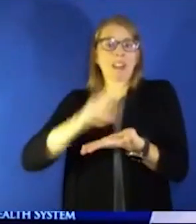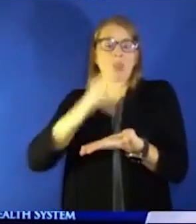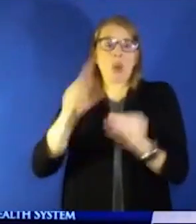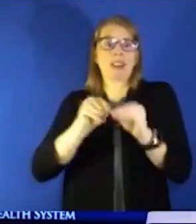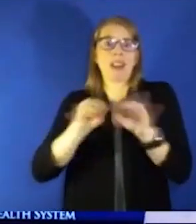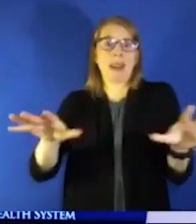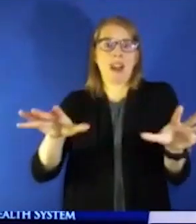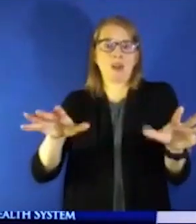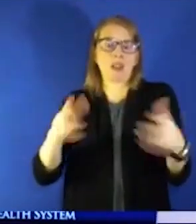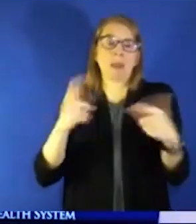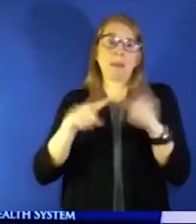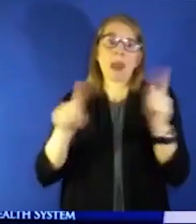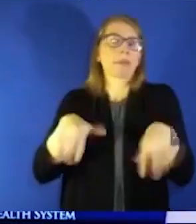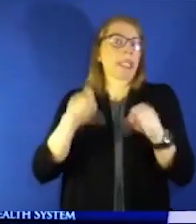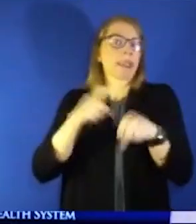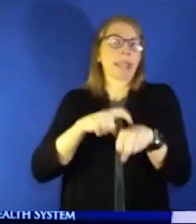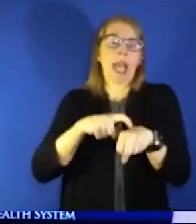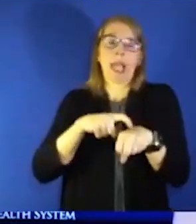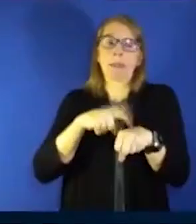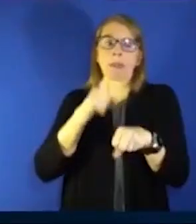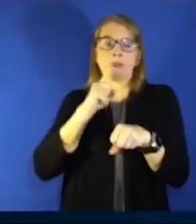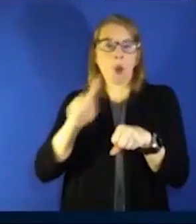takes time for these things to be evaluated.